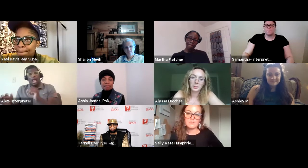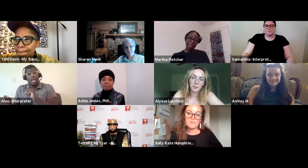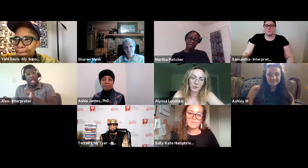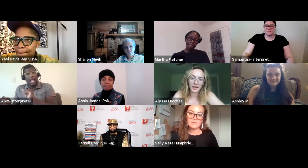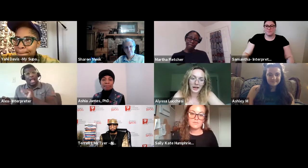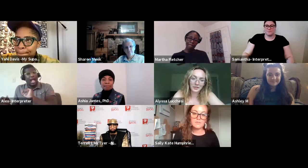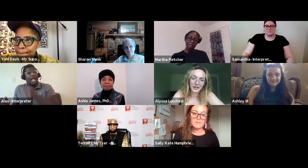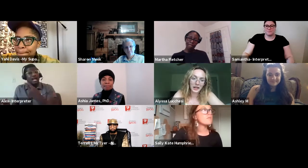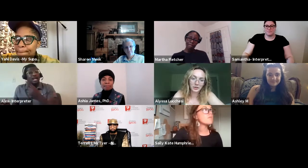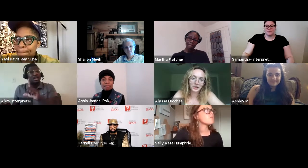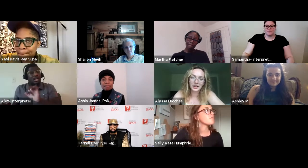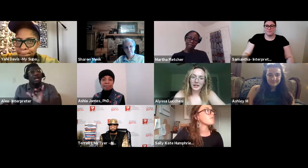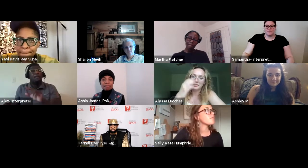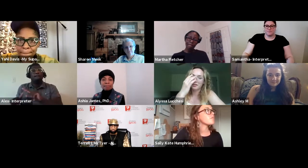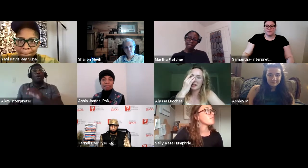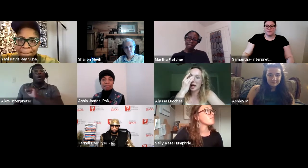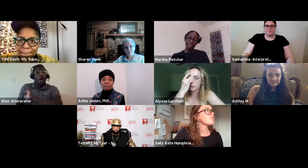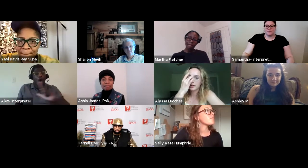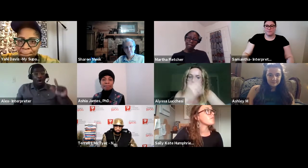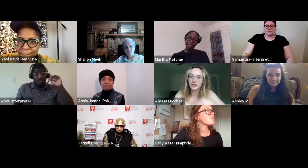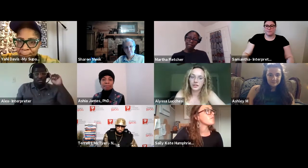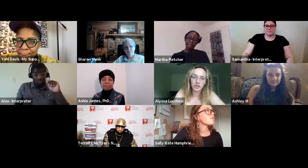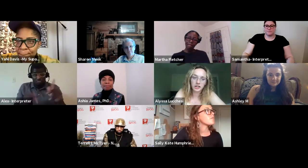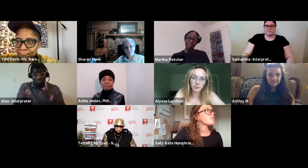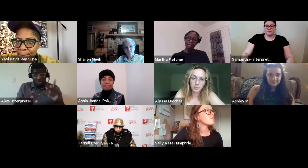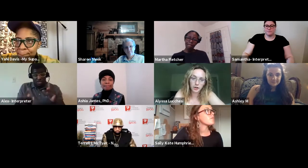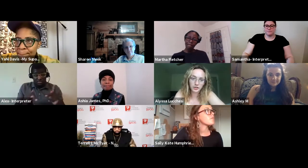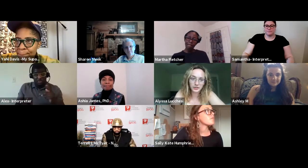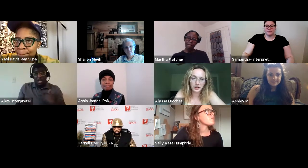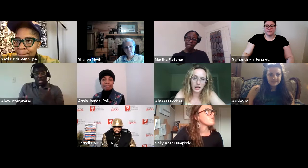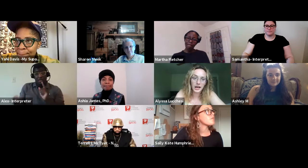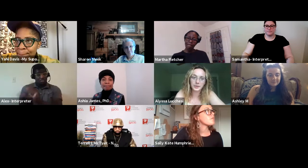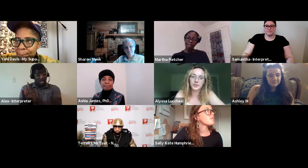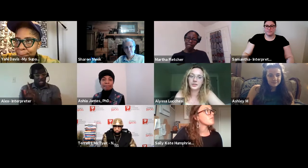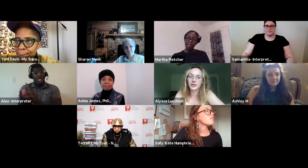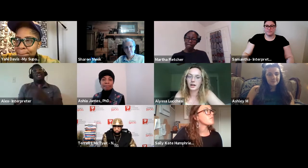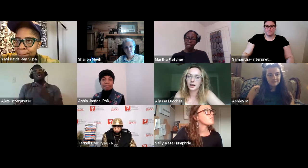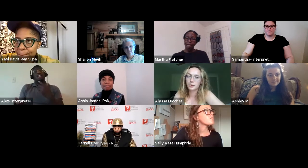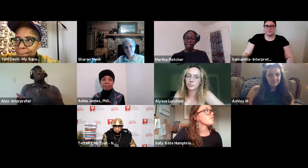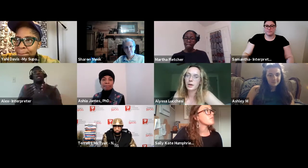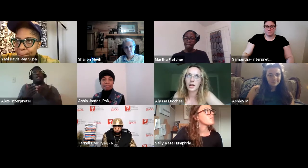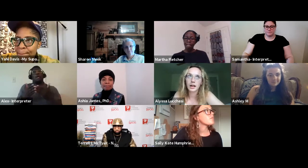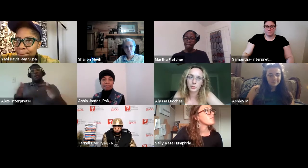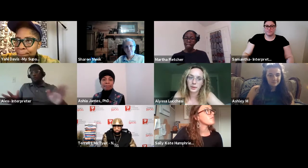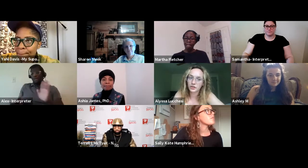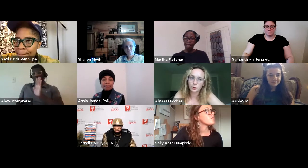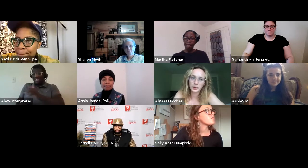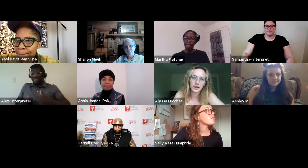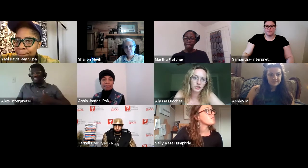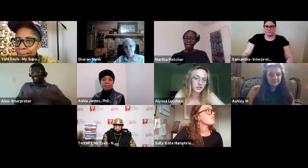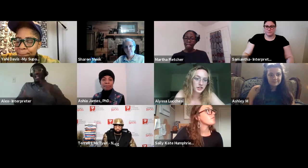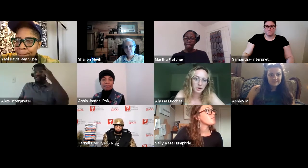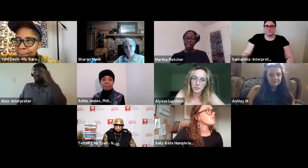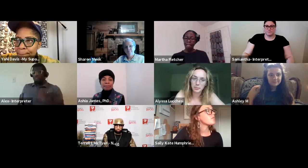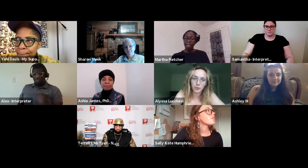deaf people that I've encountered, they've allowed me to be in such intimate parts of their lives. A lot of spaces